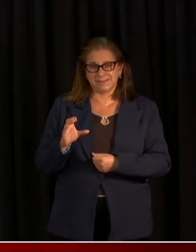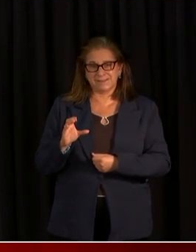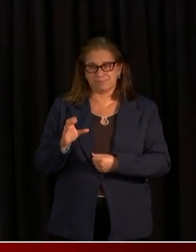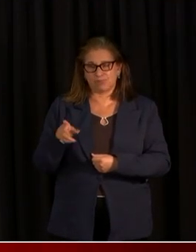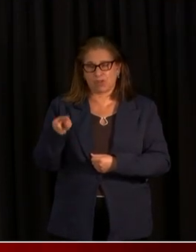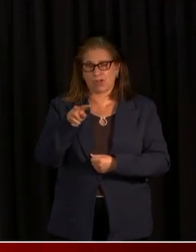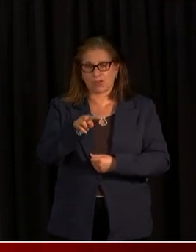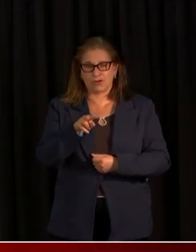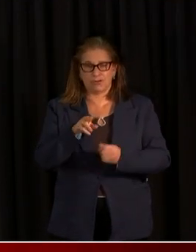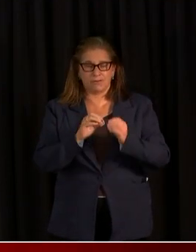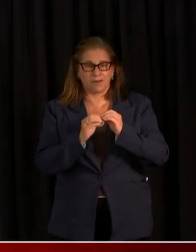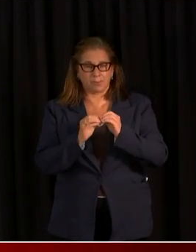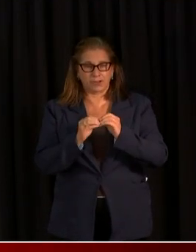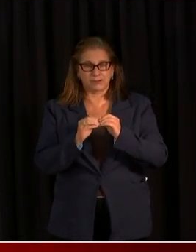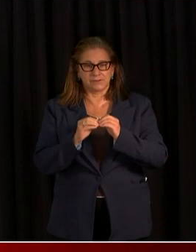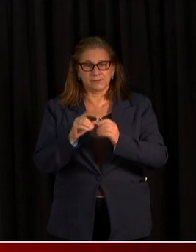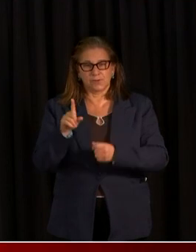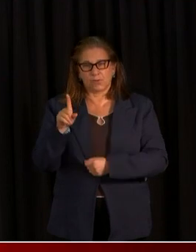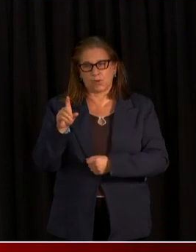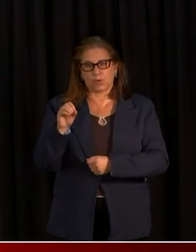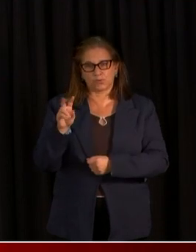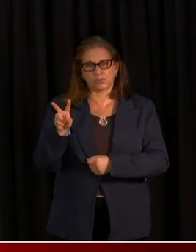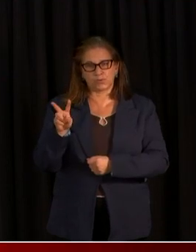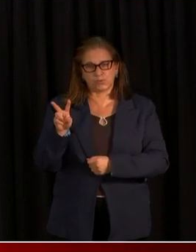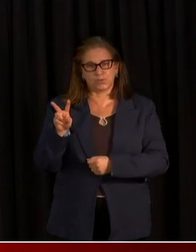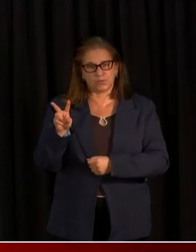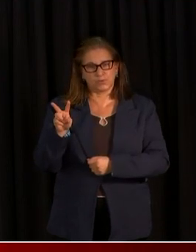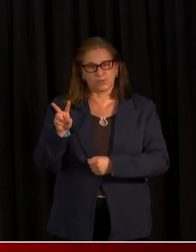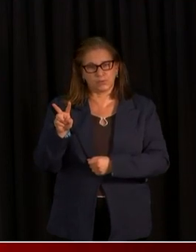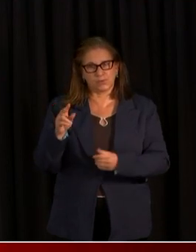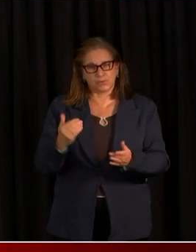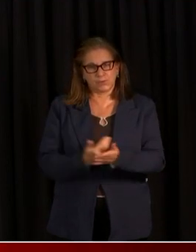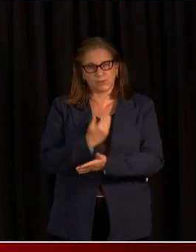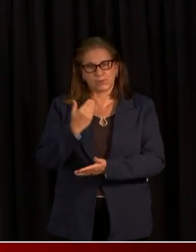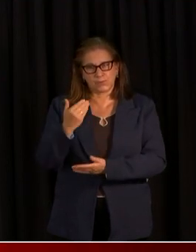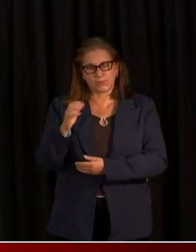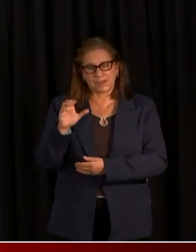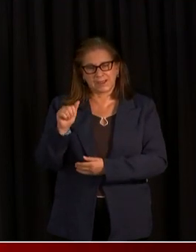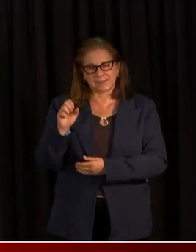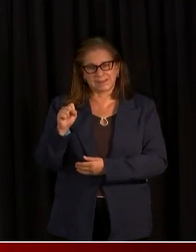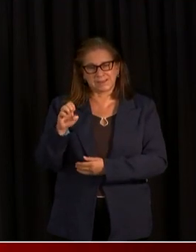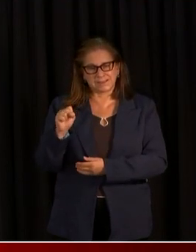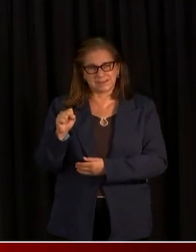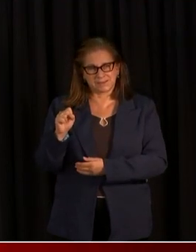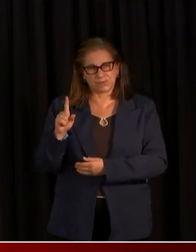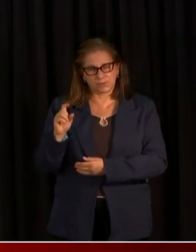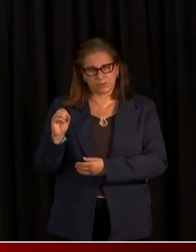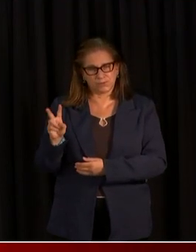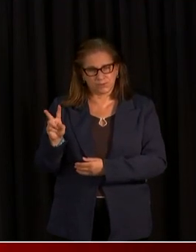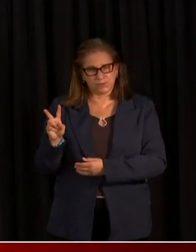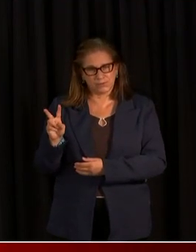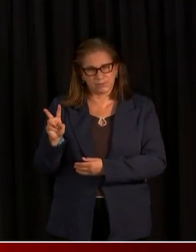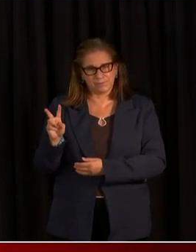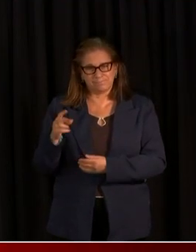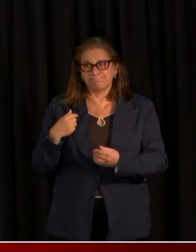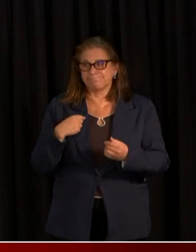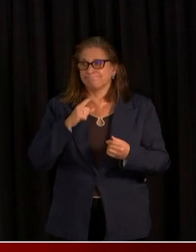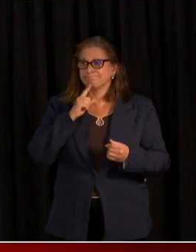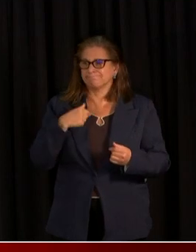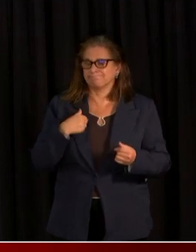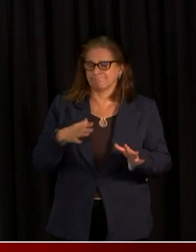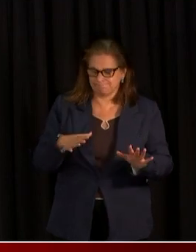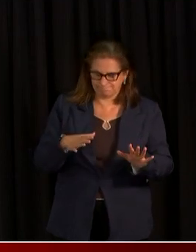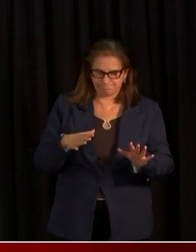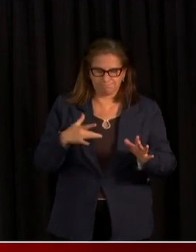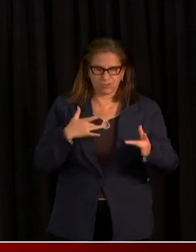will report 102 cases. And that is, of course, a concern for us if that